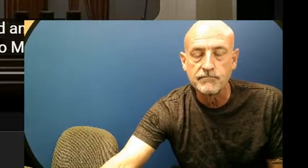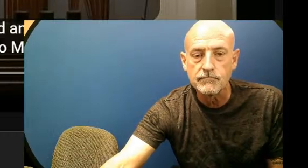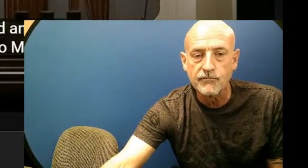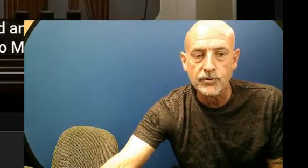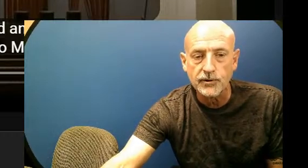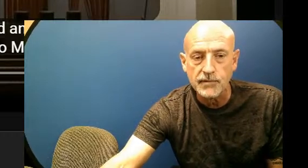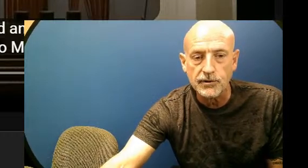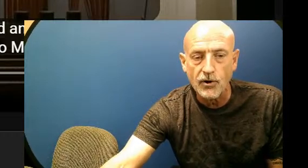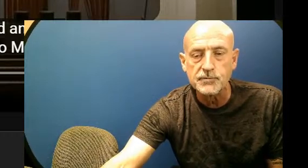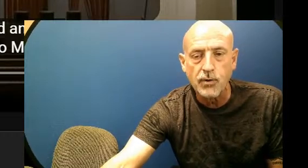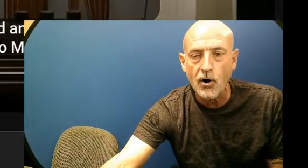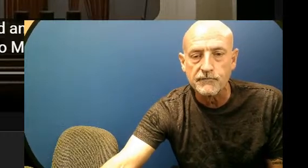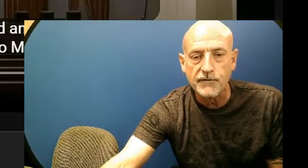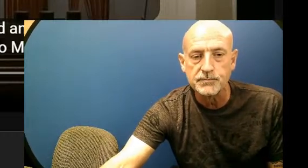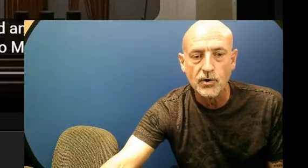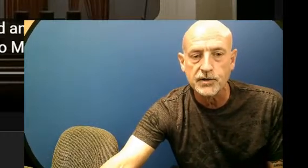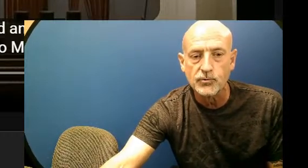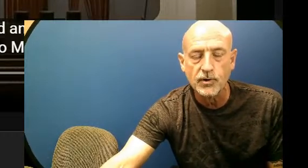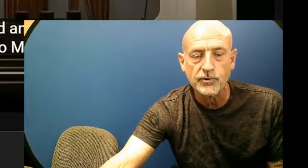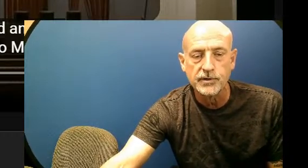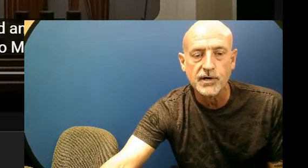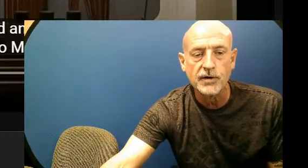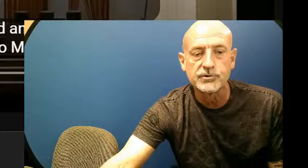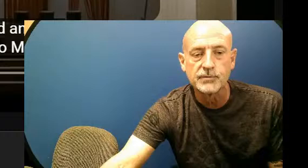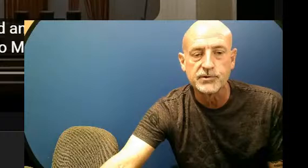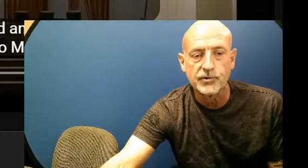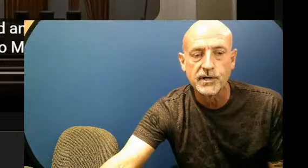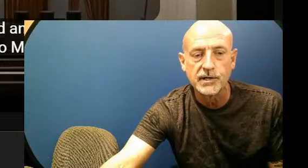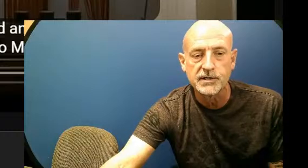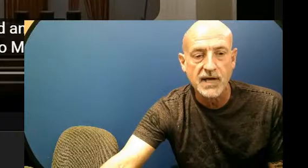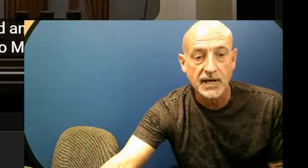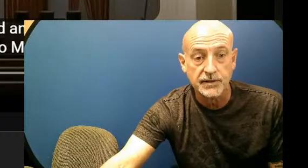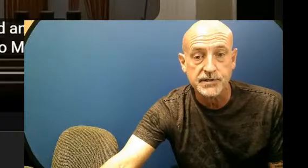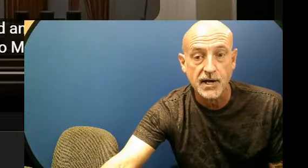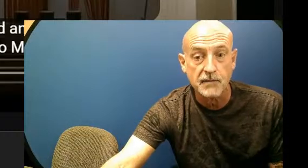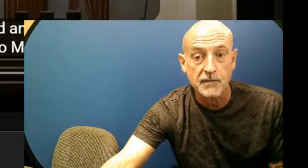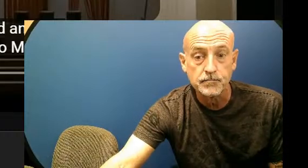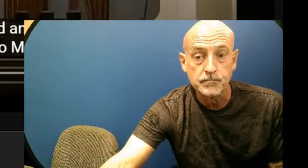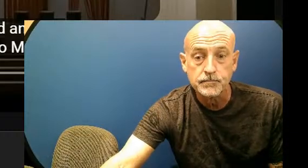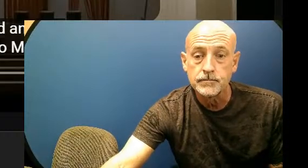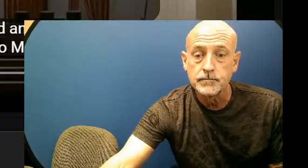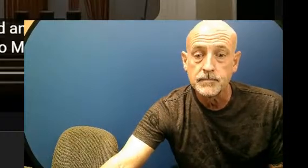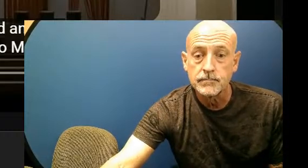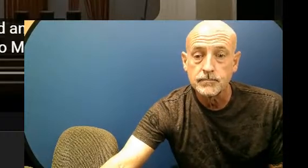And in large part, Facebook and Twitter and these others should be treated exactly the same.